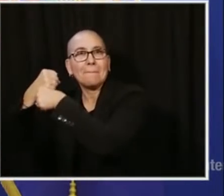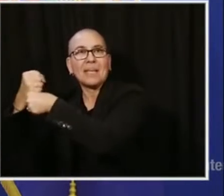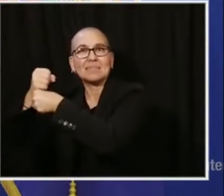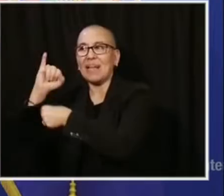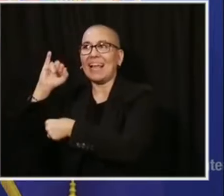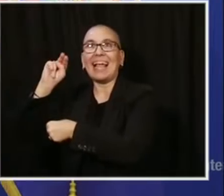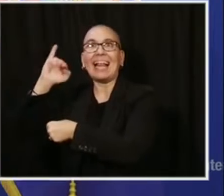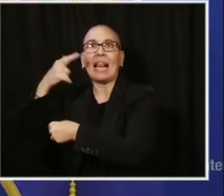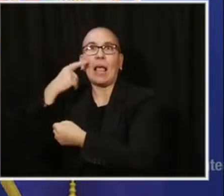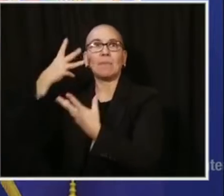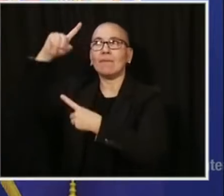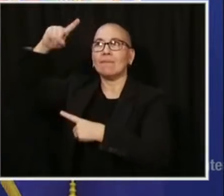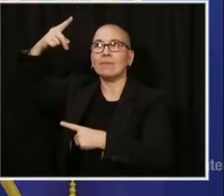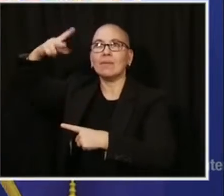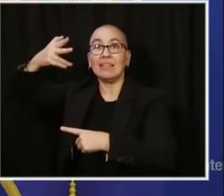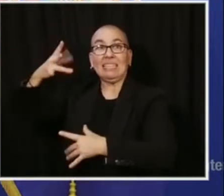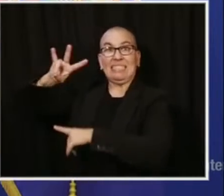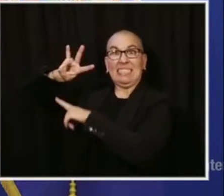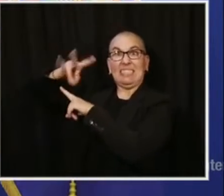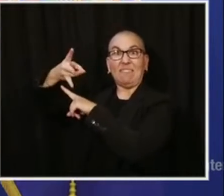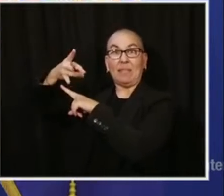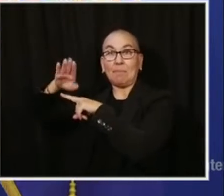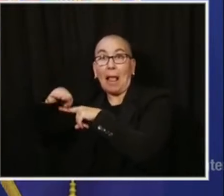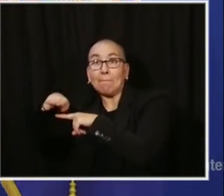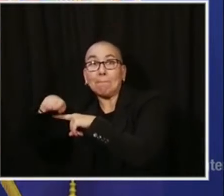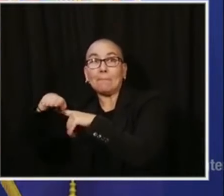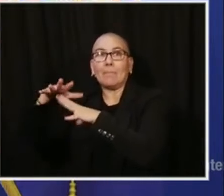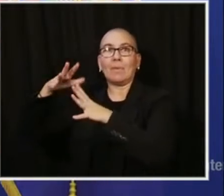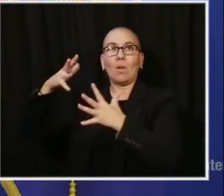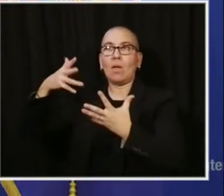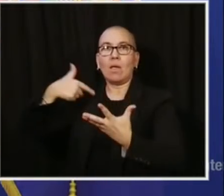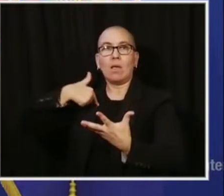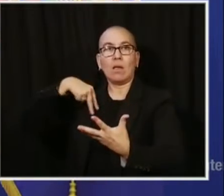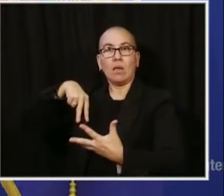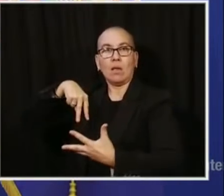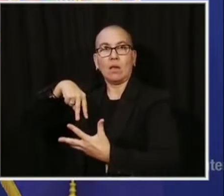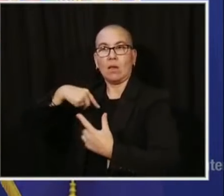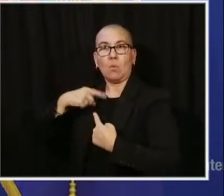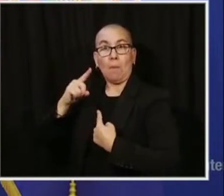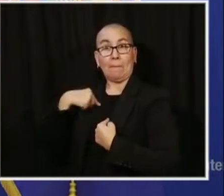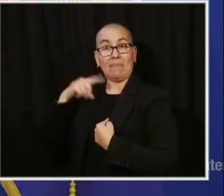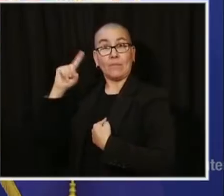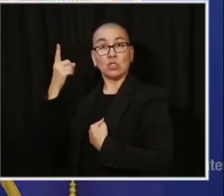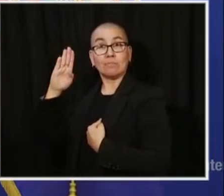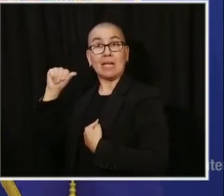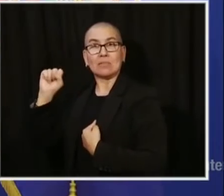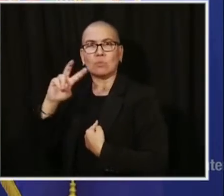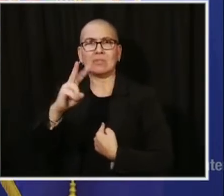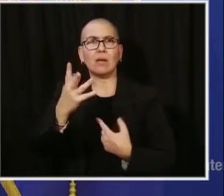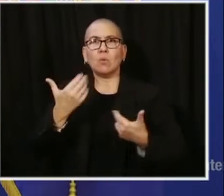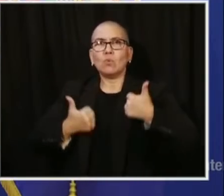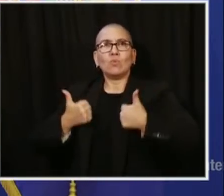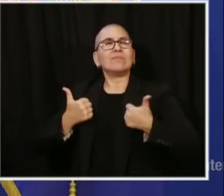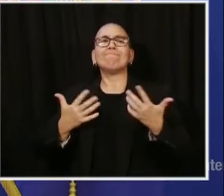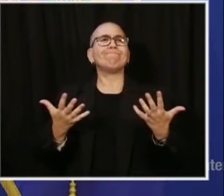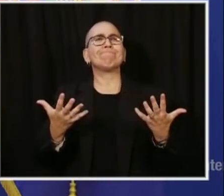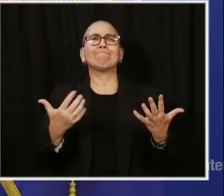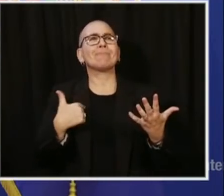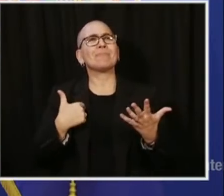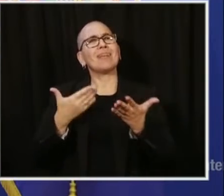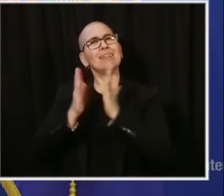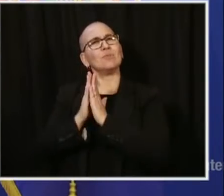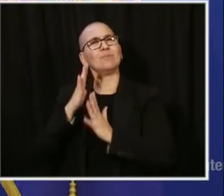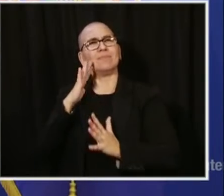us today, but he is, of course, on the President-elect Biden's coronavirus task force, so the voice of Minnesota is being heard